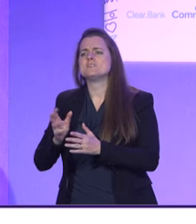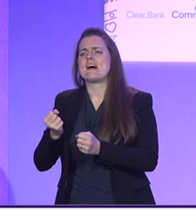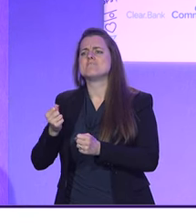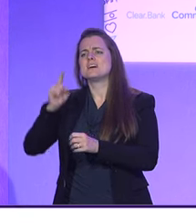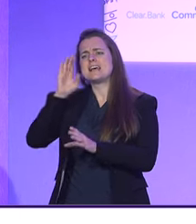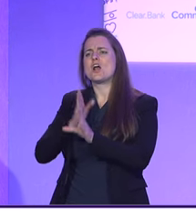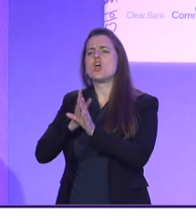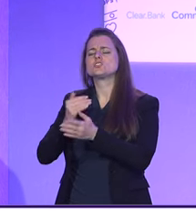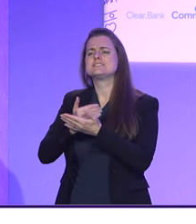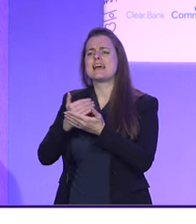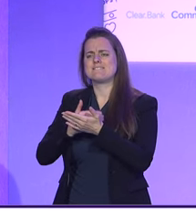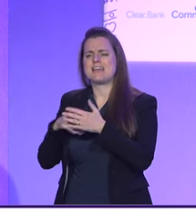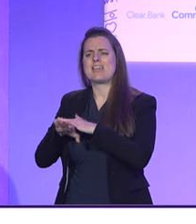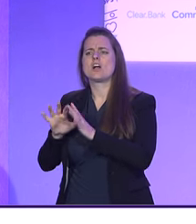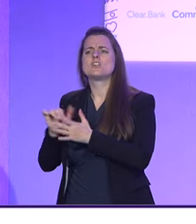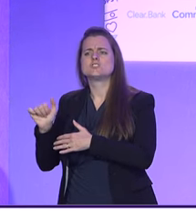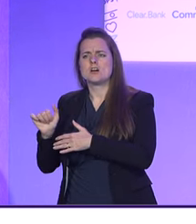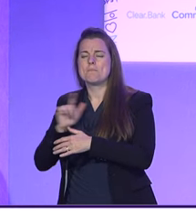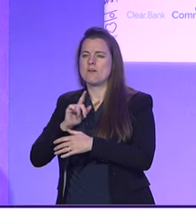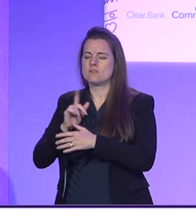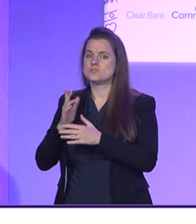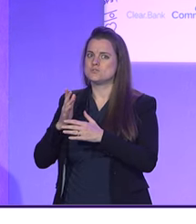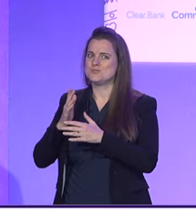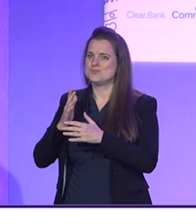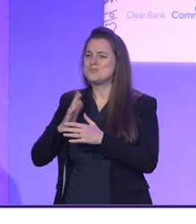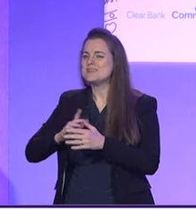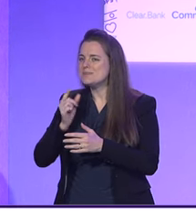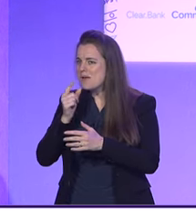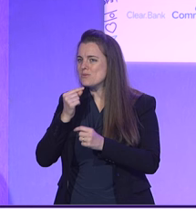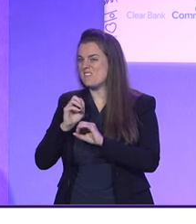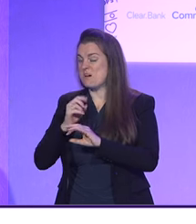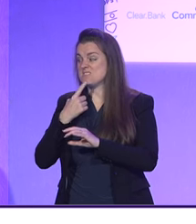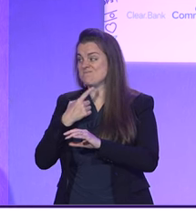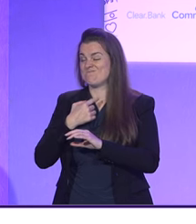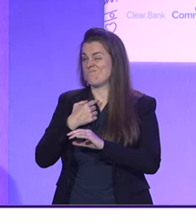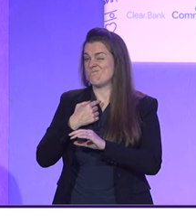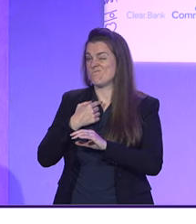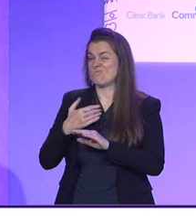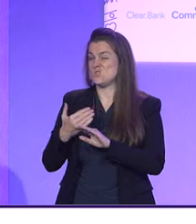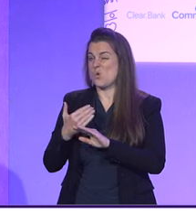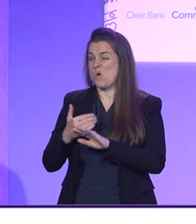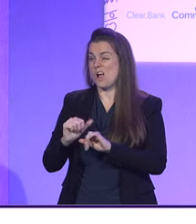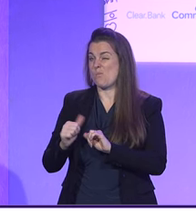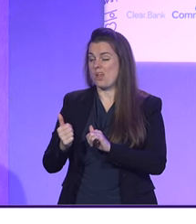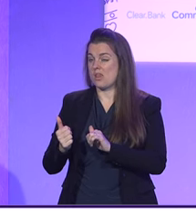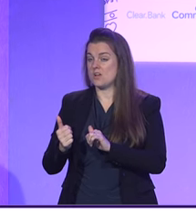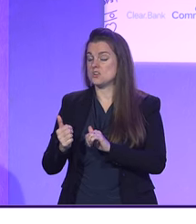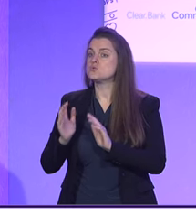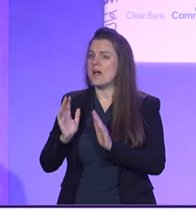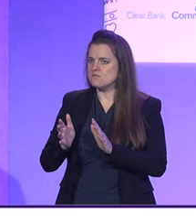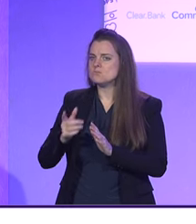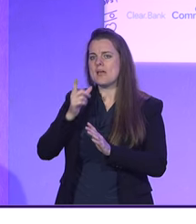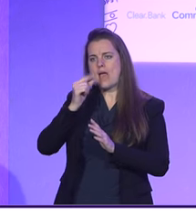blame culture, because you need to hear if this isn't working. You need to be able to receive honest feedback. So one of the things that we